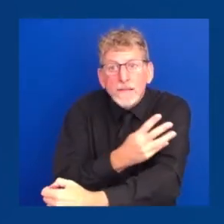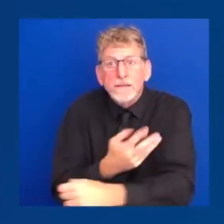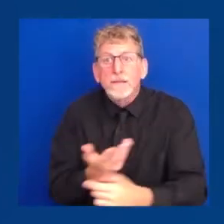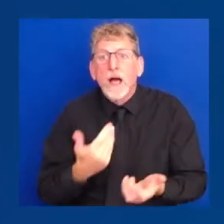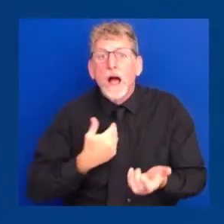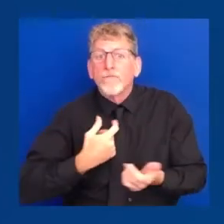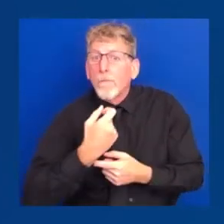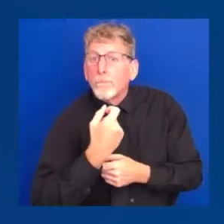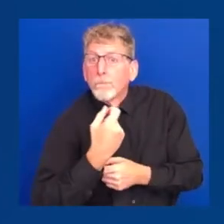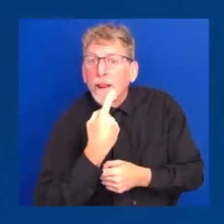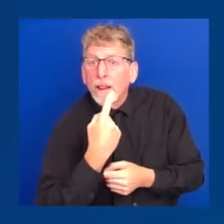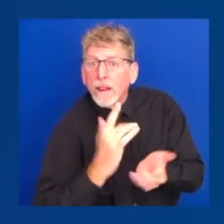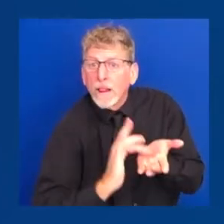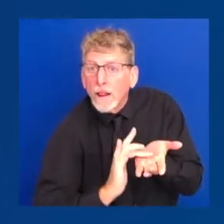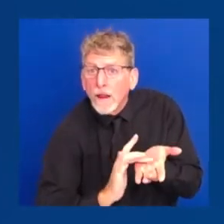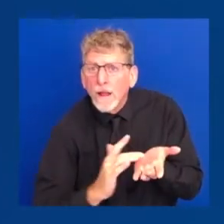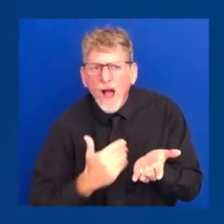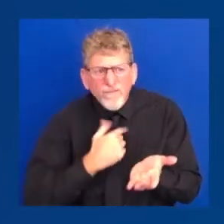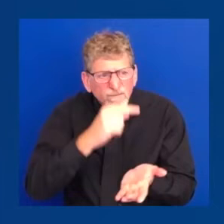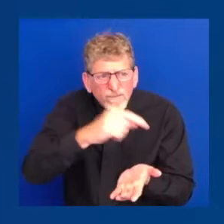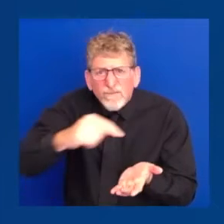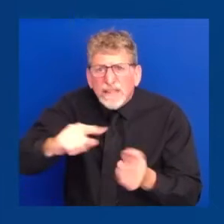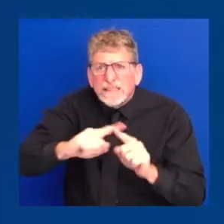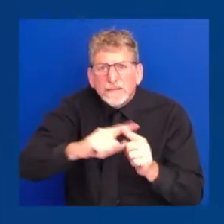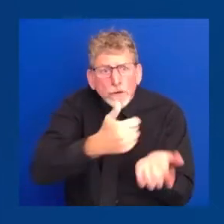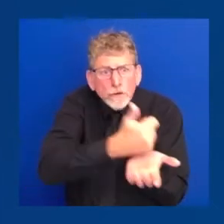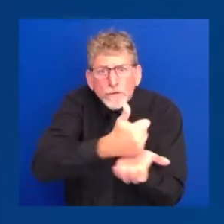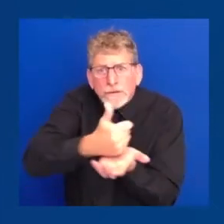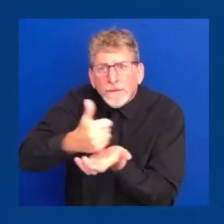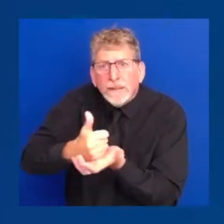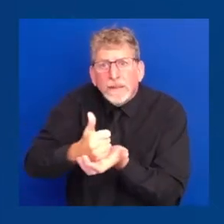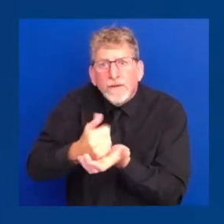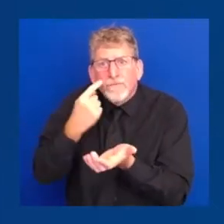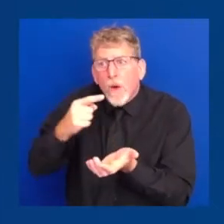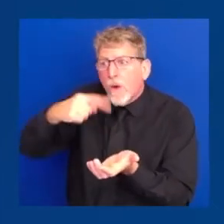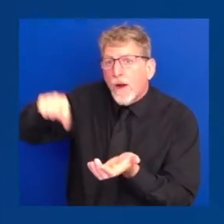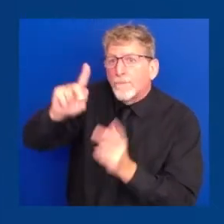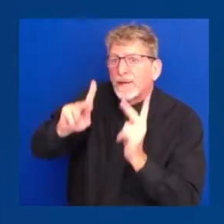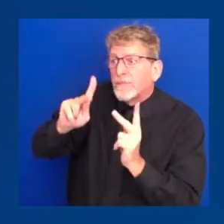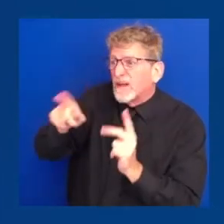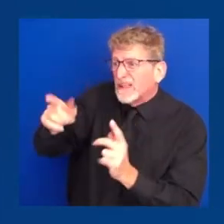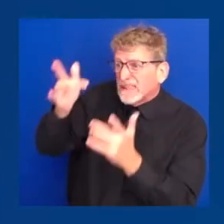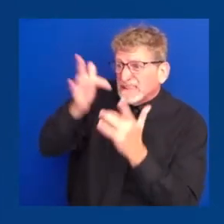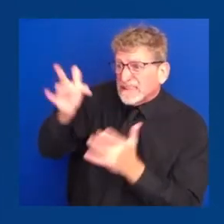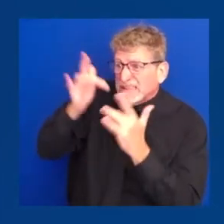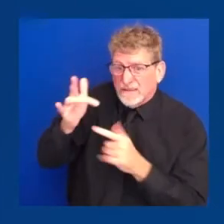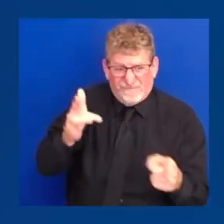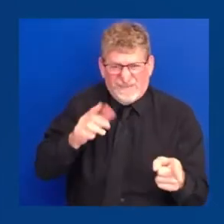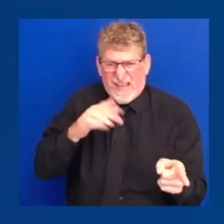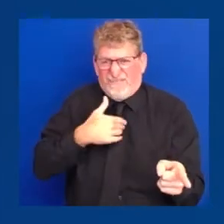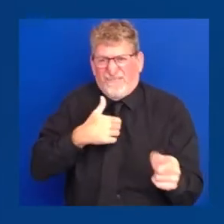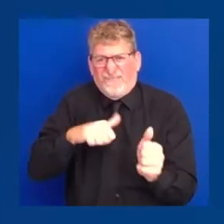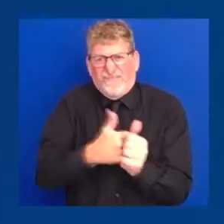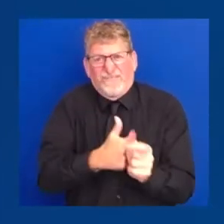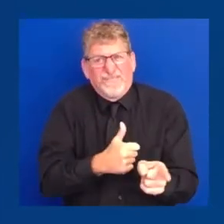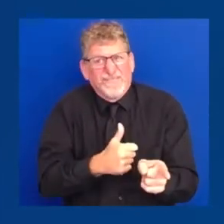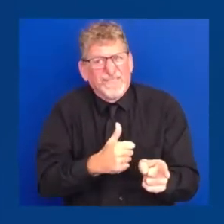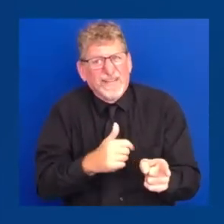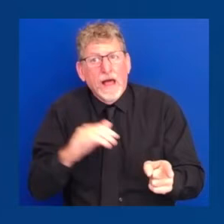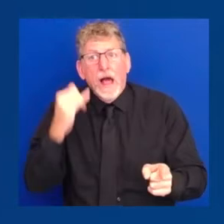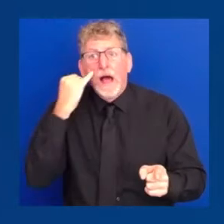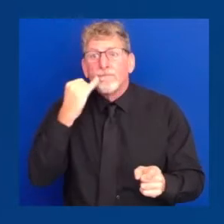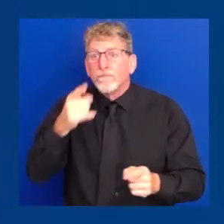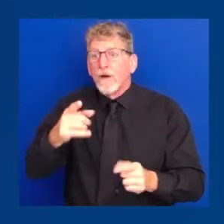vulnerable. These treatments work to prevent the worst outcomes of COVID-19, and we have more